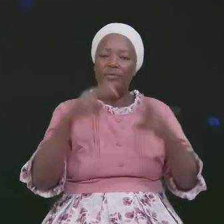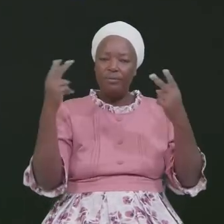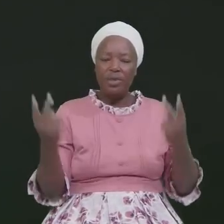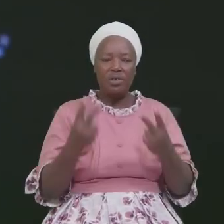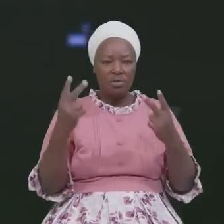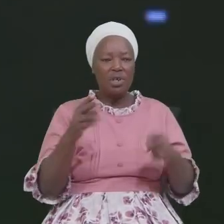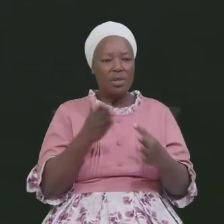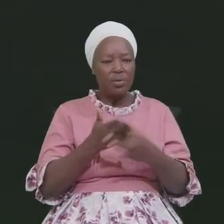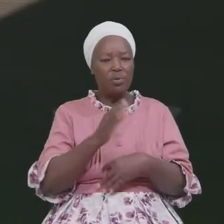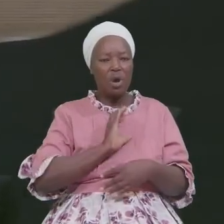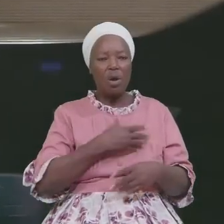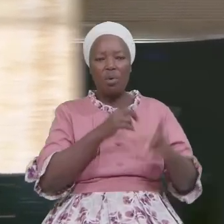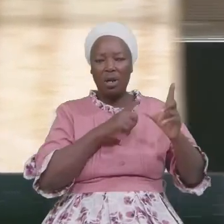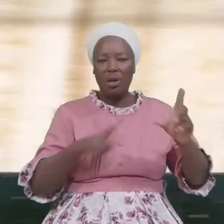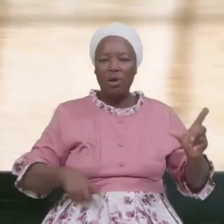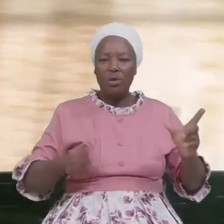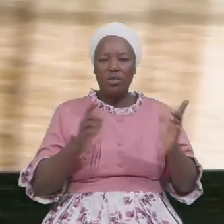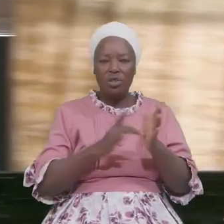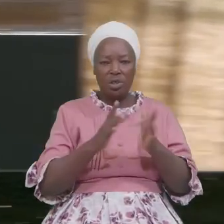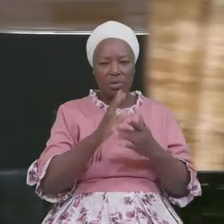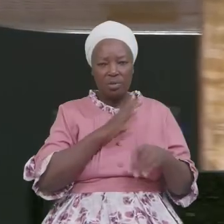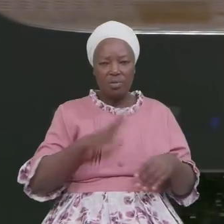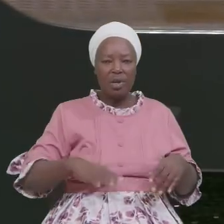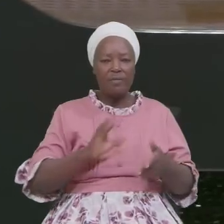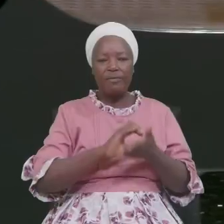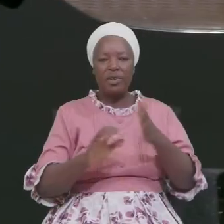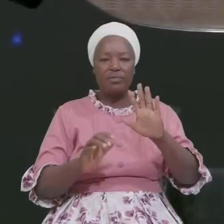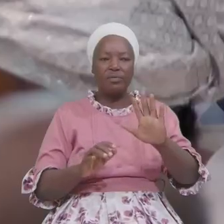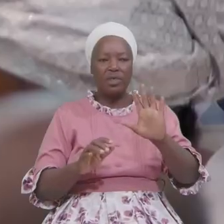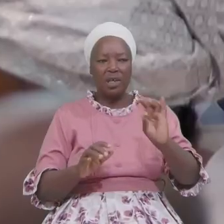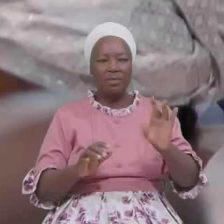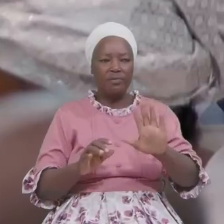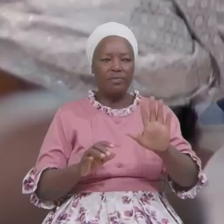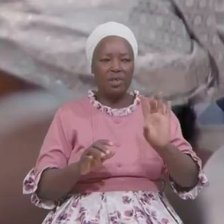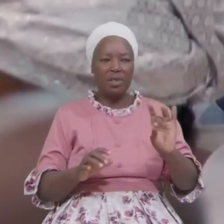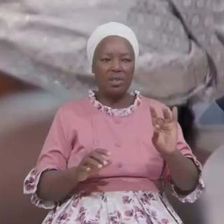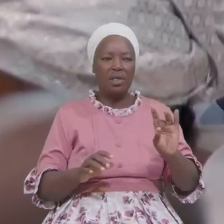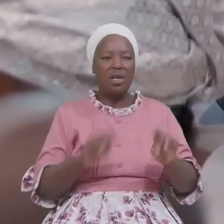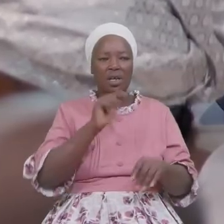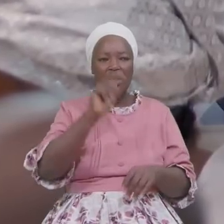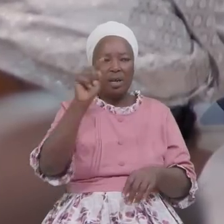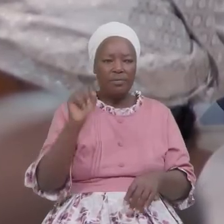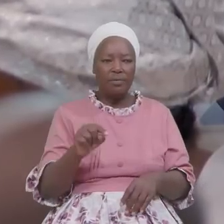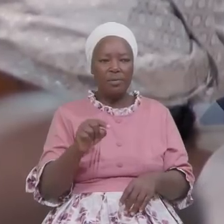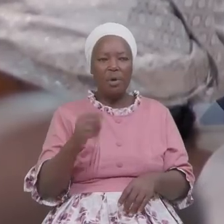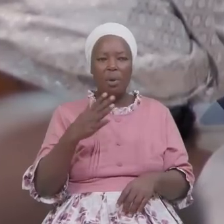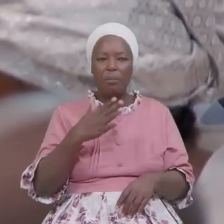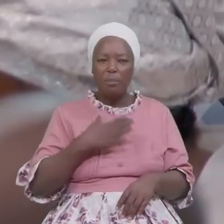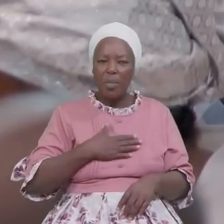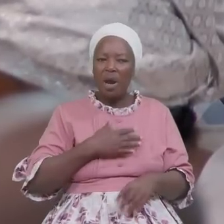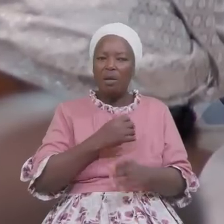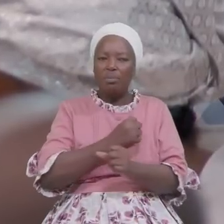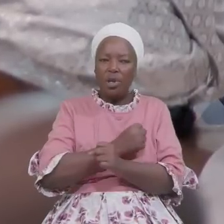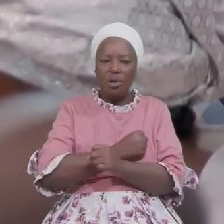through our Lord Jesus Christ. Verse 58, it says, therefore, my